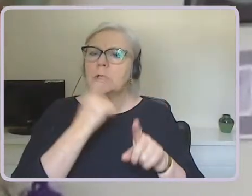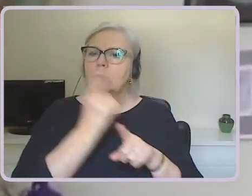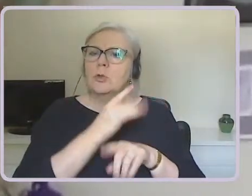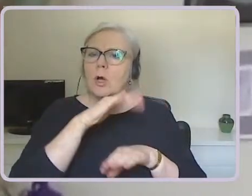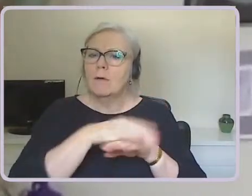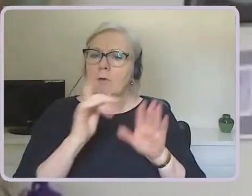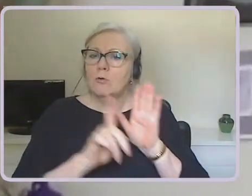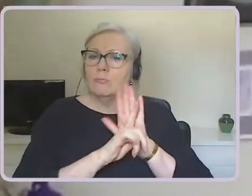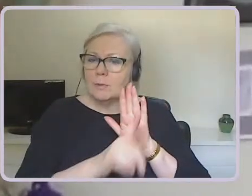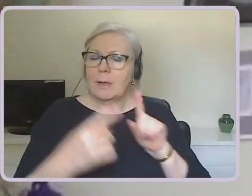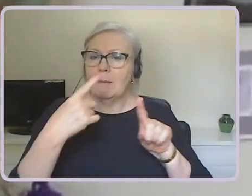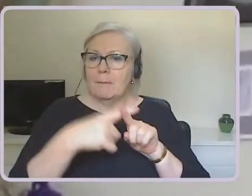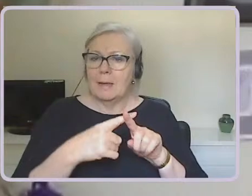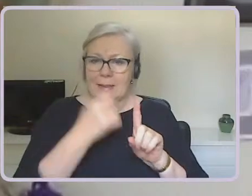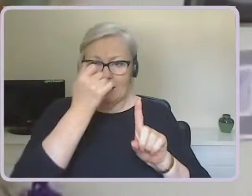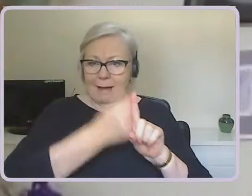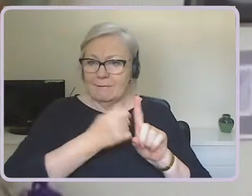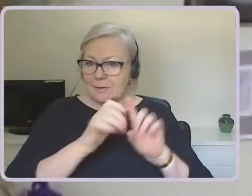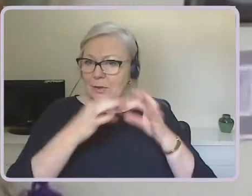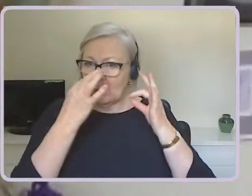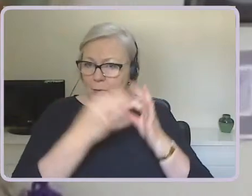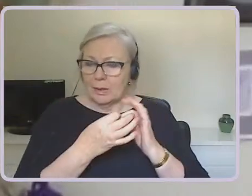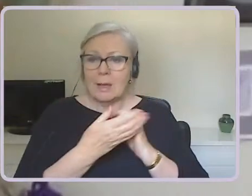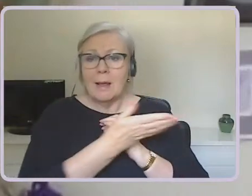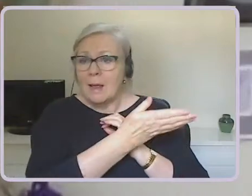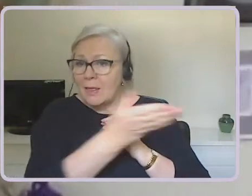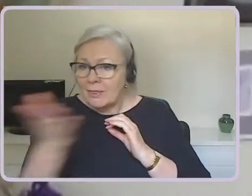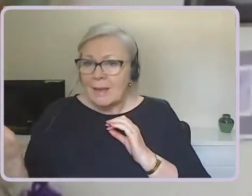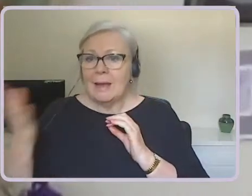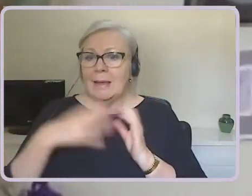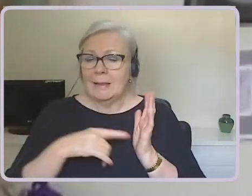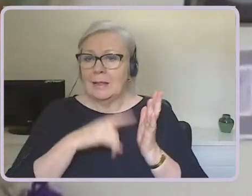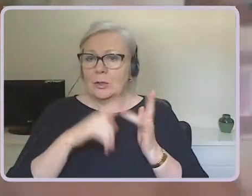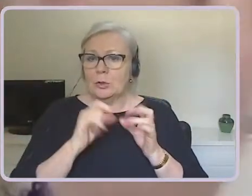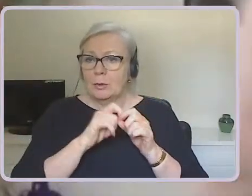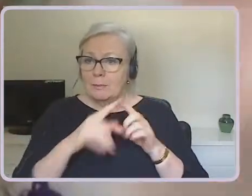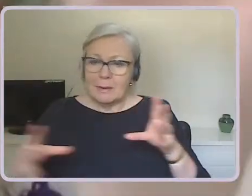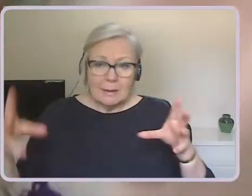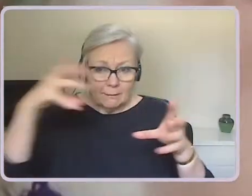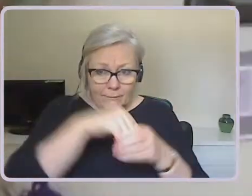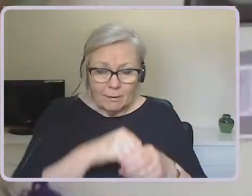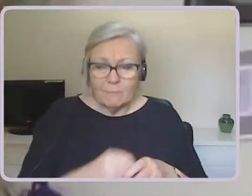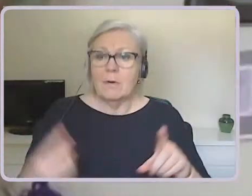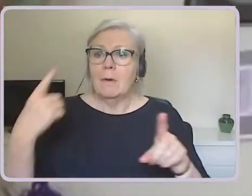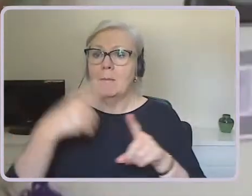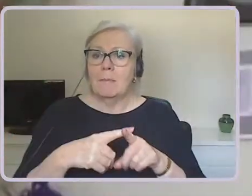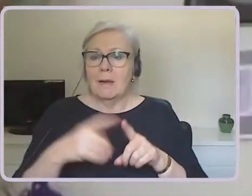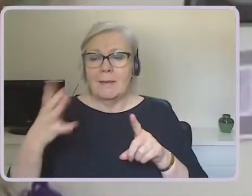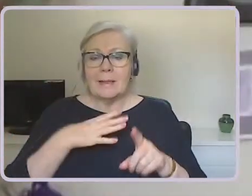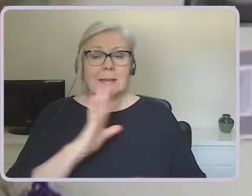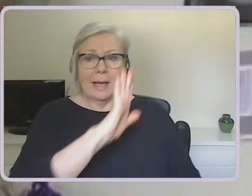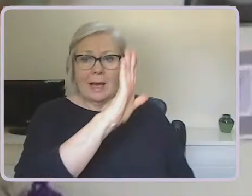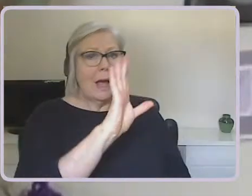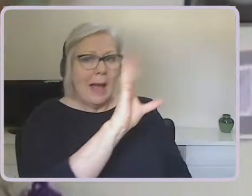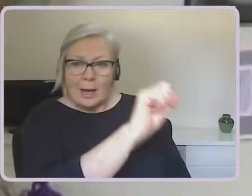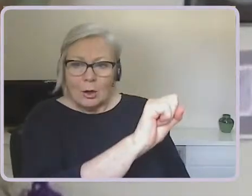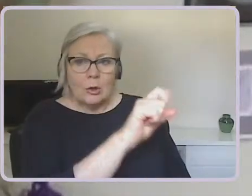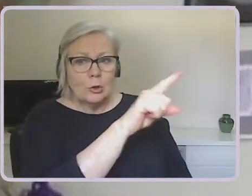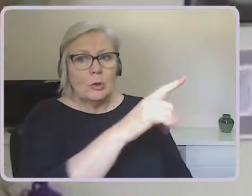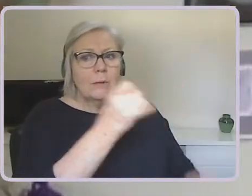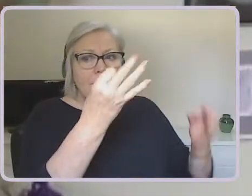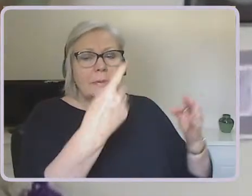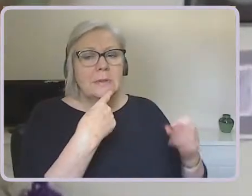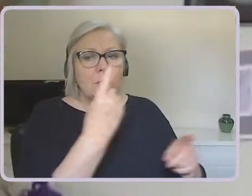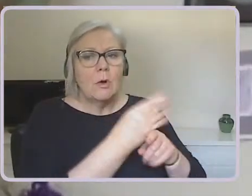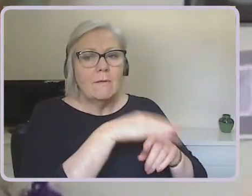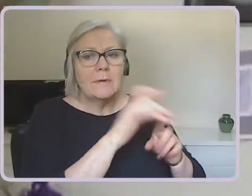organisations need to be consulted. They need to be there. They need to be saying, hang on, you're developing a document with no mention of disability. What's